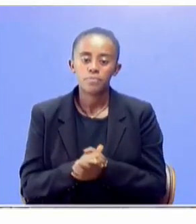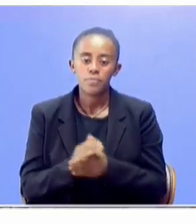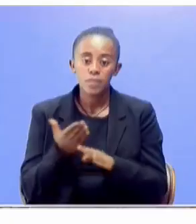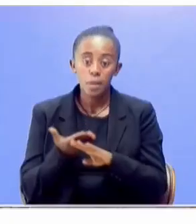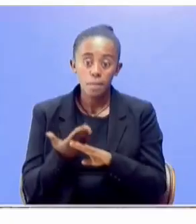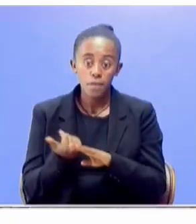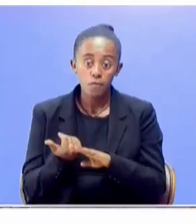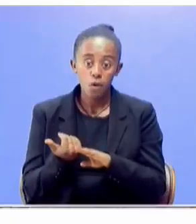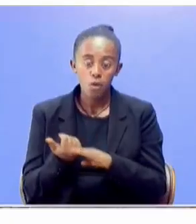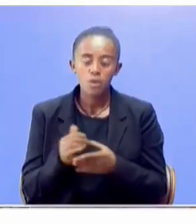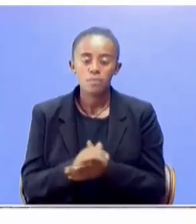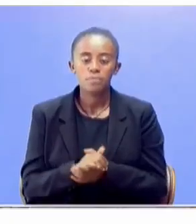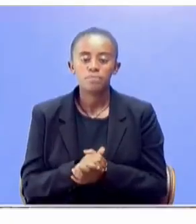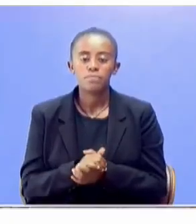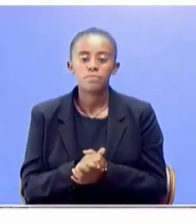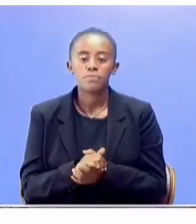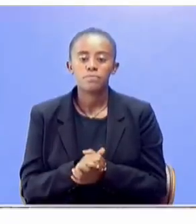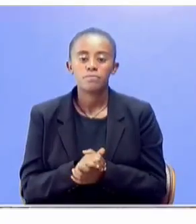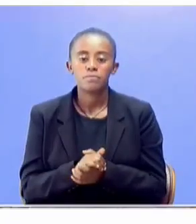before,